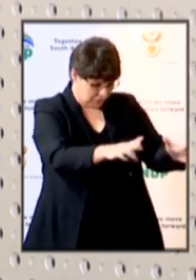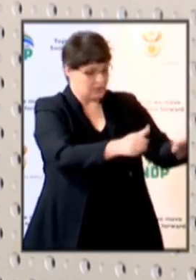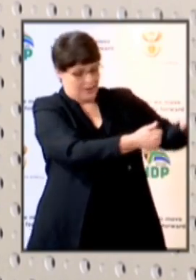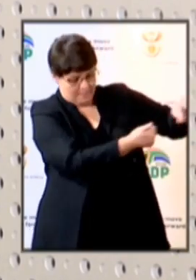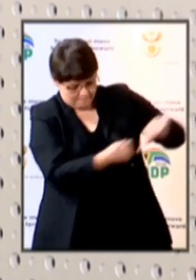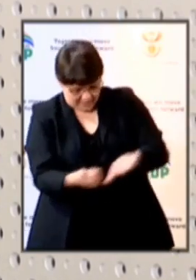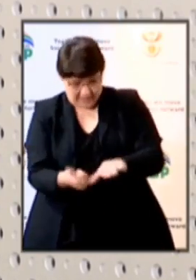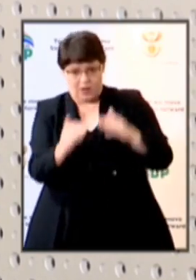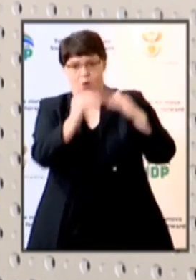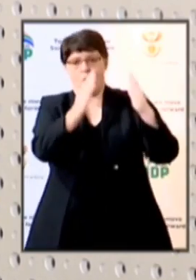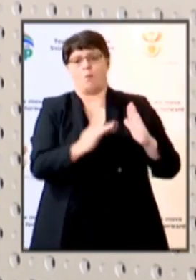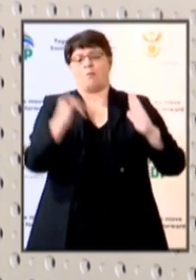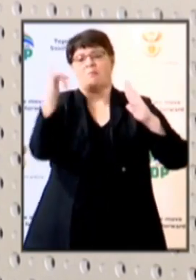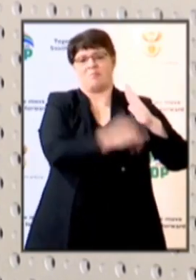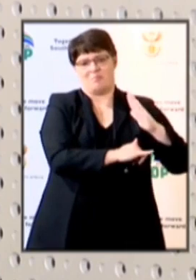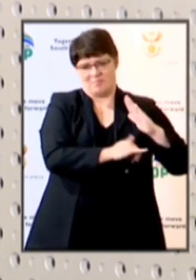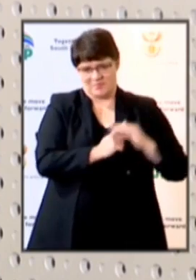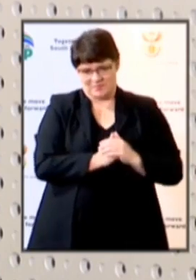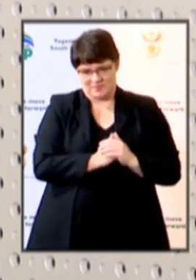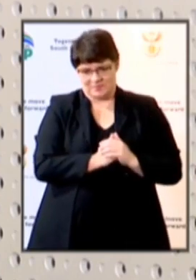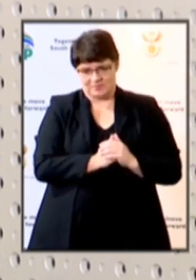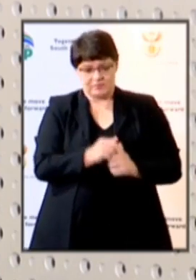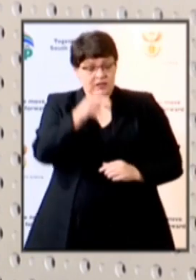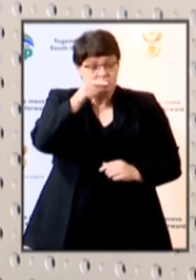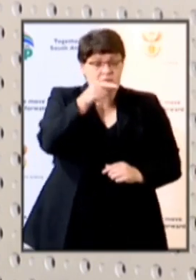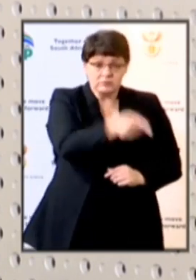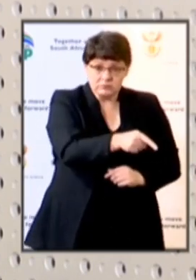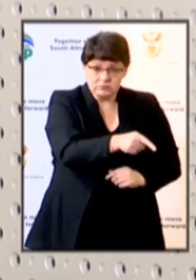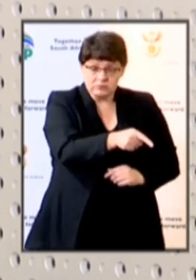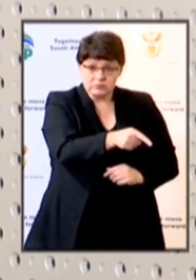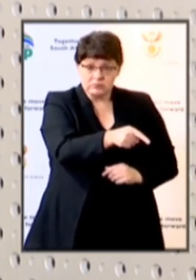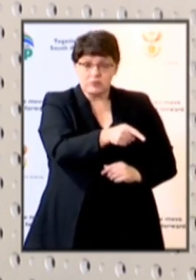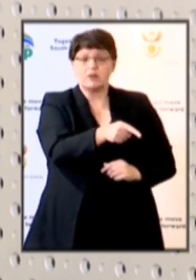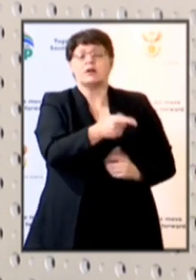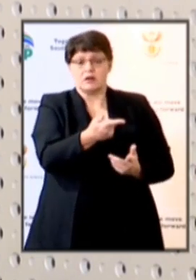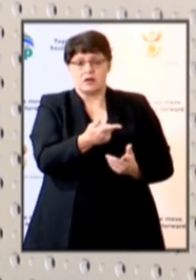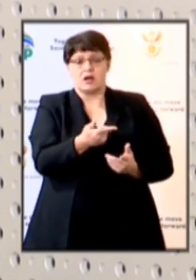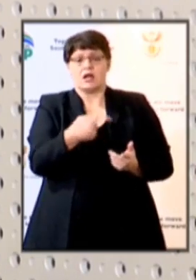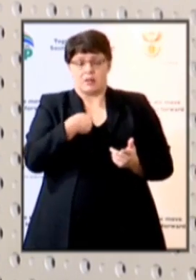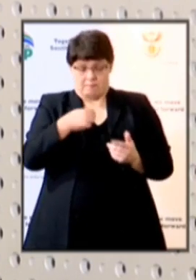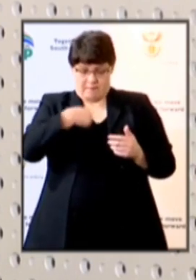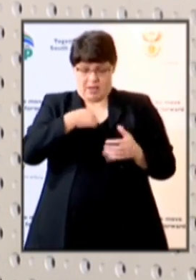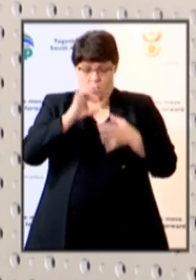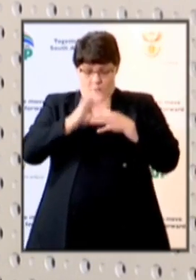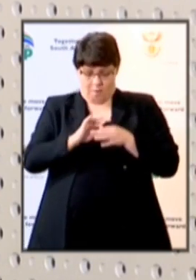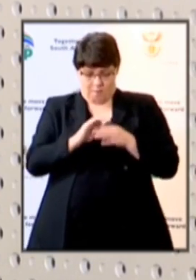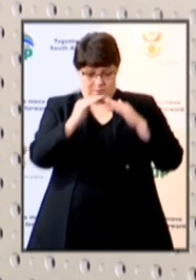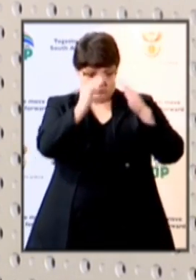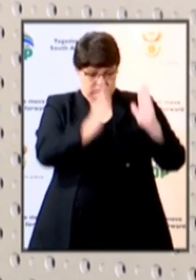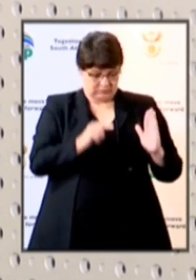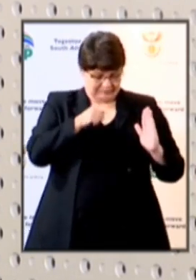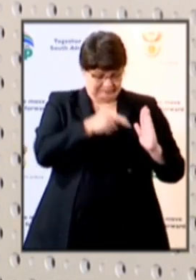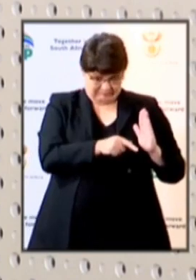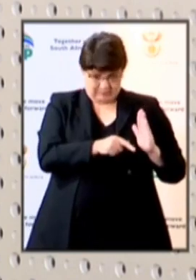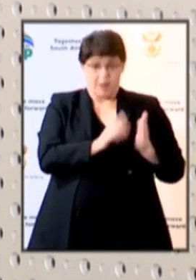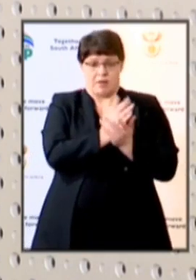the sanitizers must be there at home, or washing of hands with soap all the